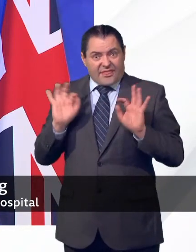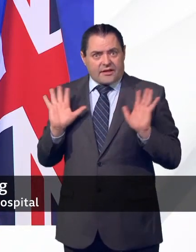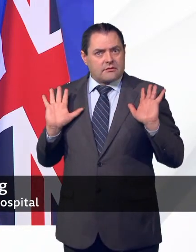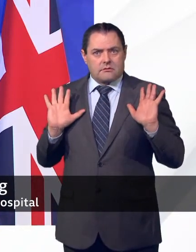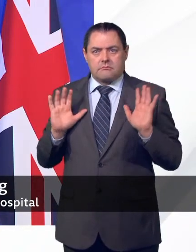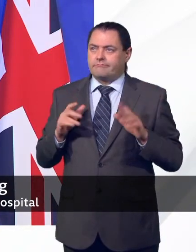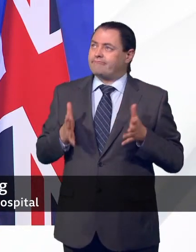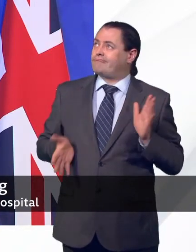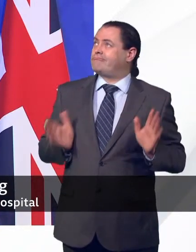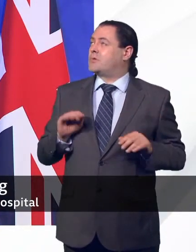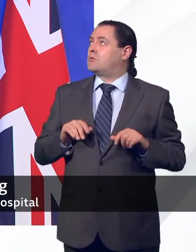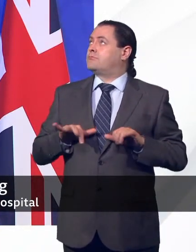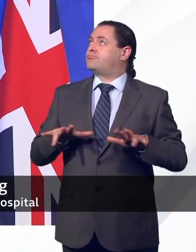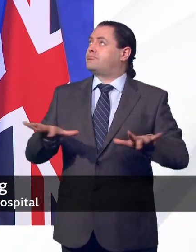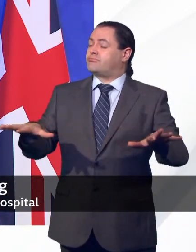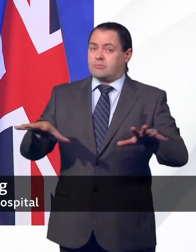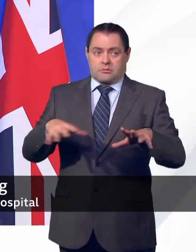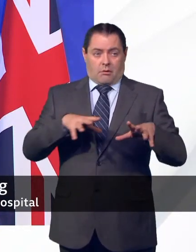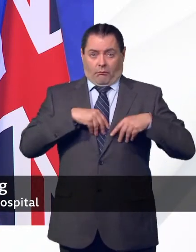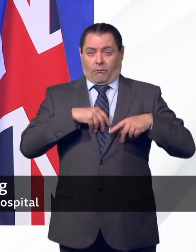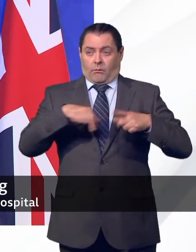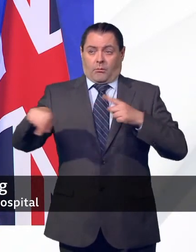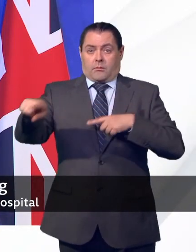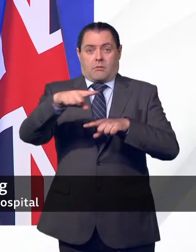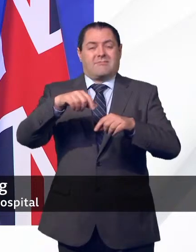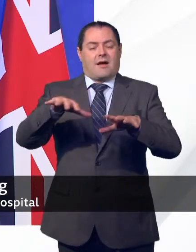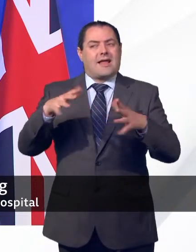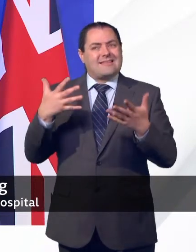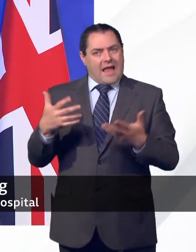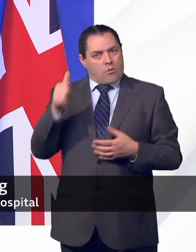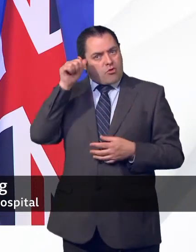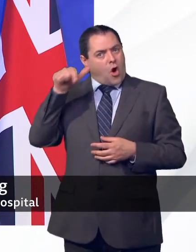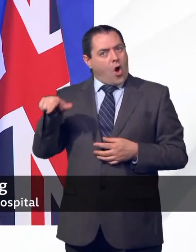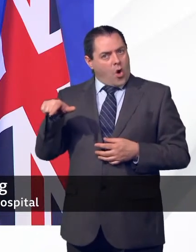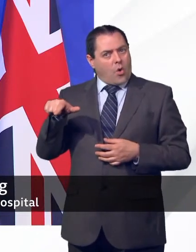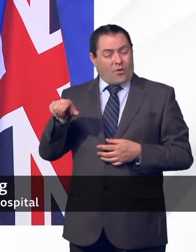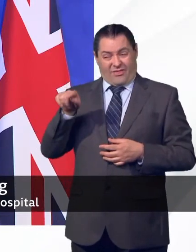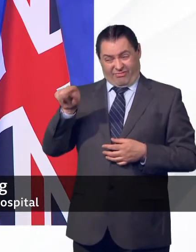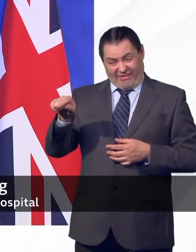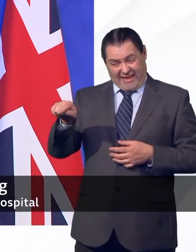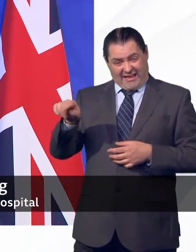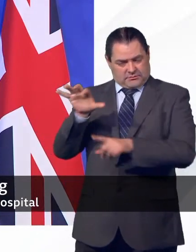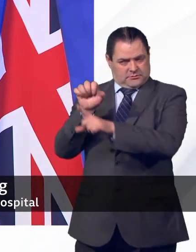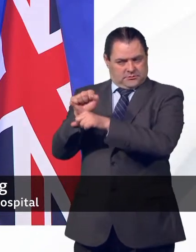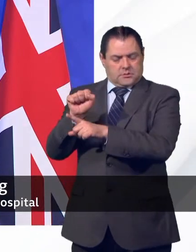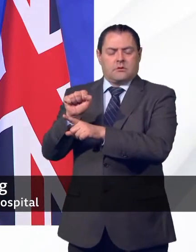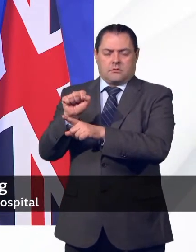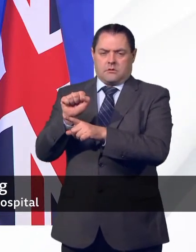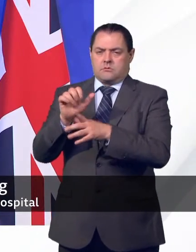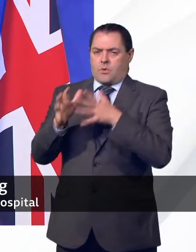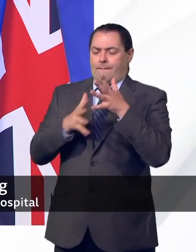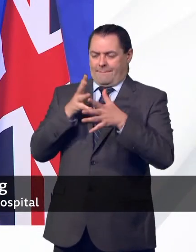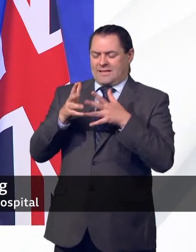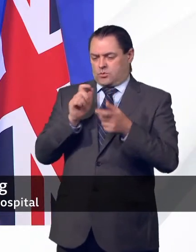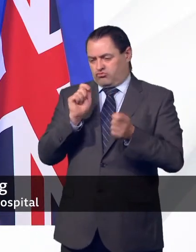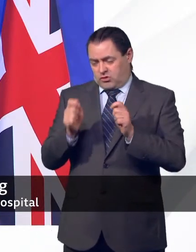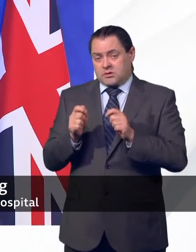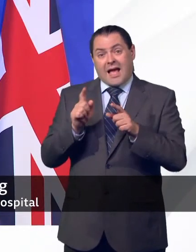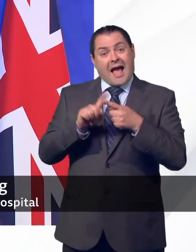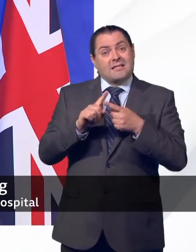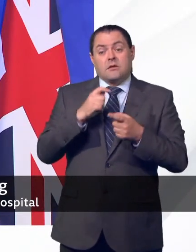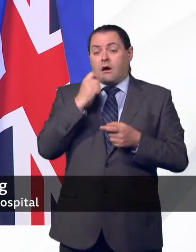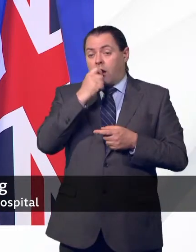developed and improved our policy towards care homes as the testing capacity has grown. And maybe on the clinical